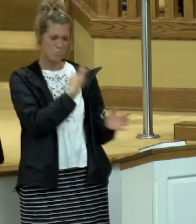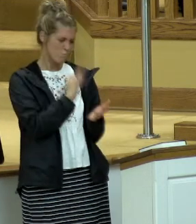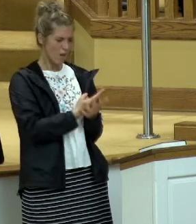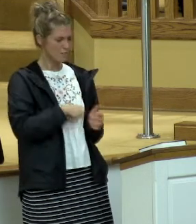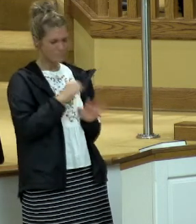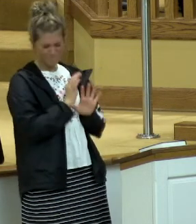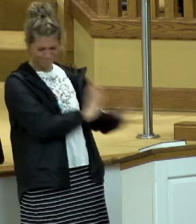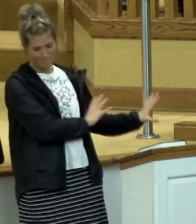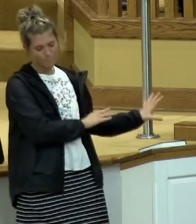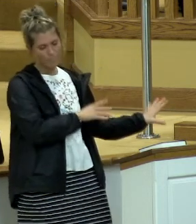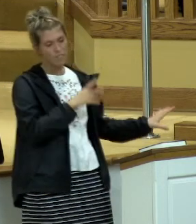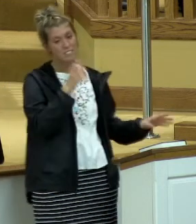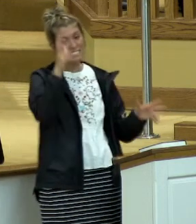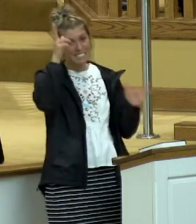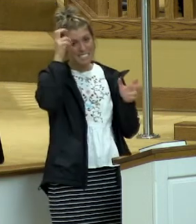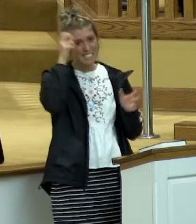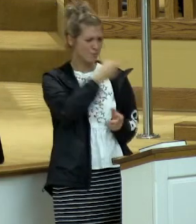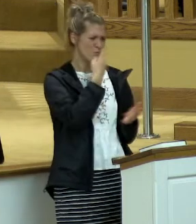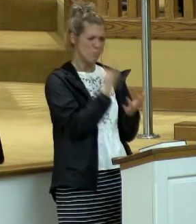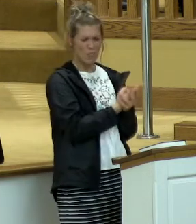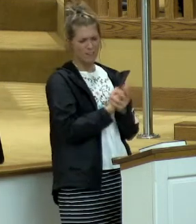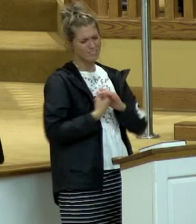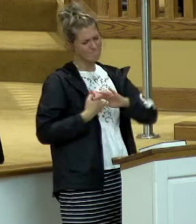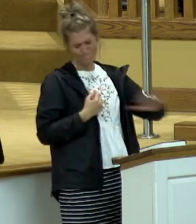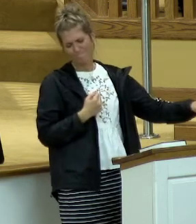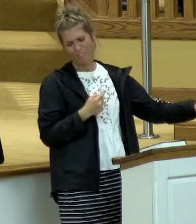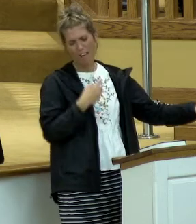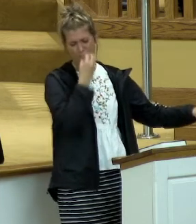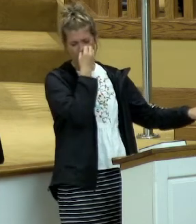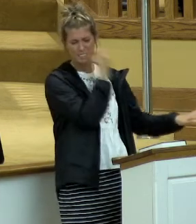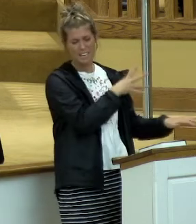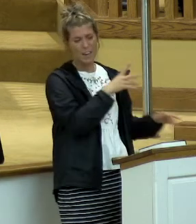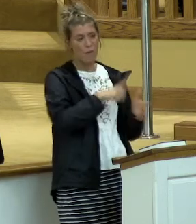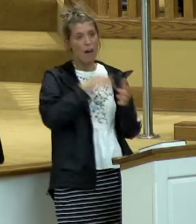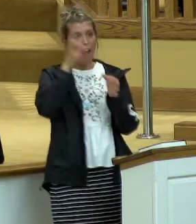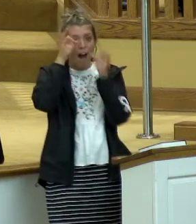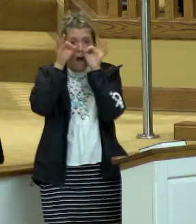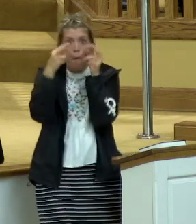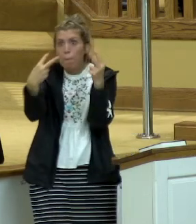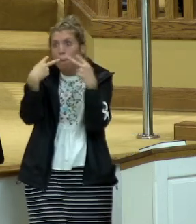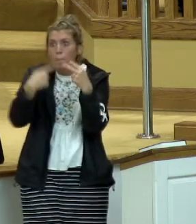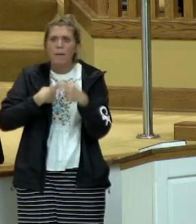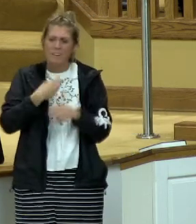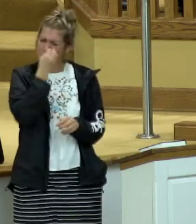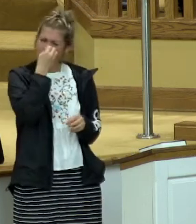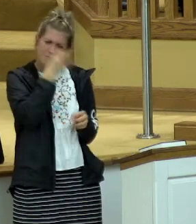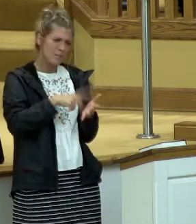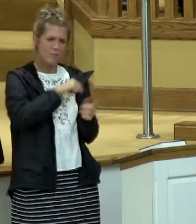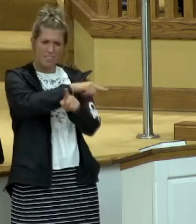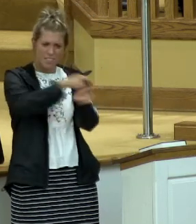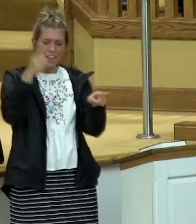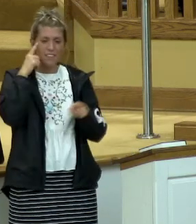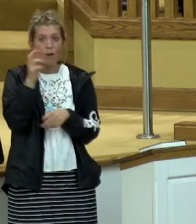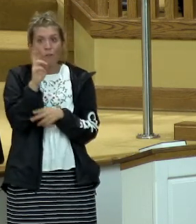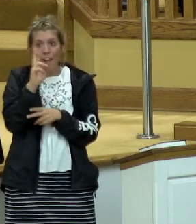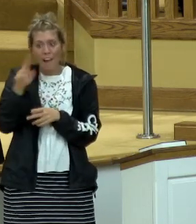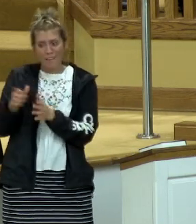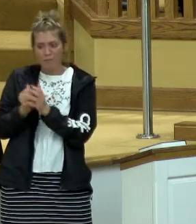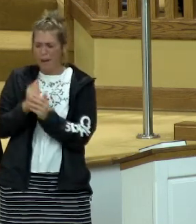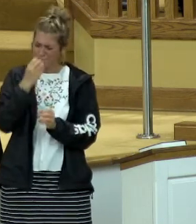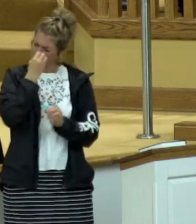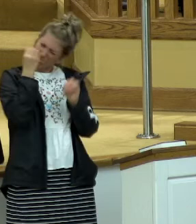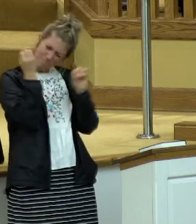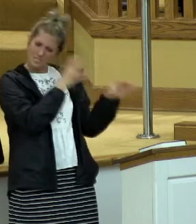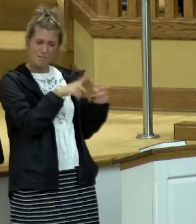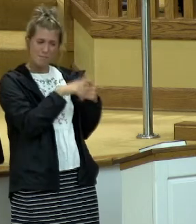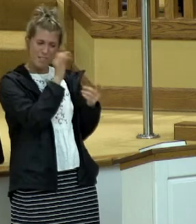lost, pride. And Satan, you lost too. I don't care what these eyeballs think. I don't care what they're thinking in their mind. Ooh, Brother Randy's at the altar. I